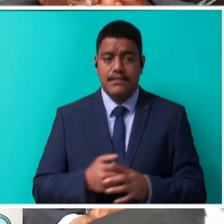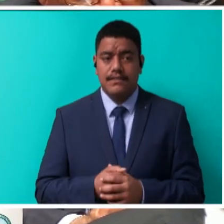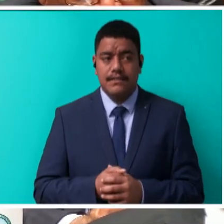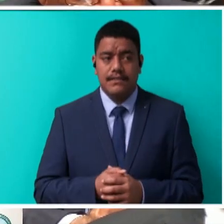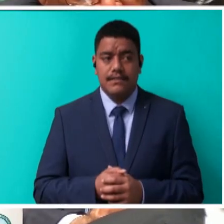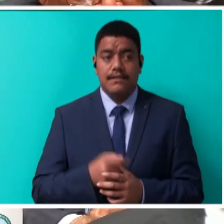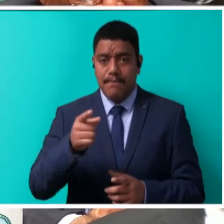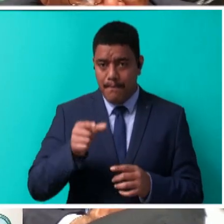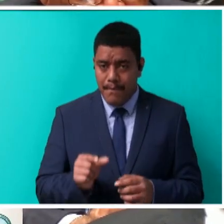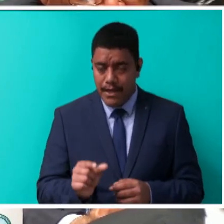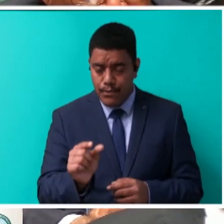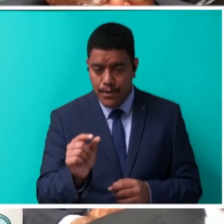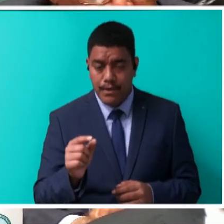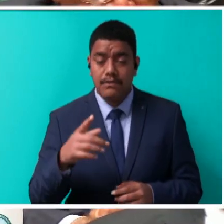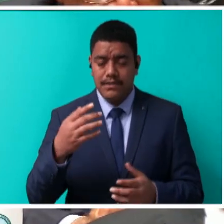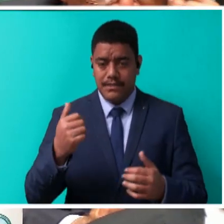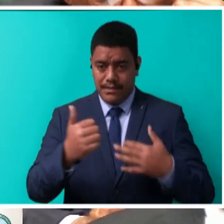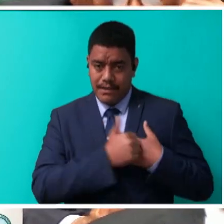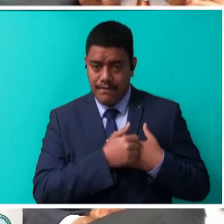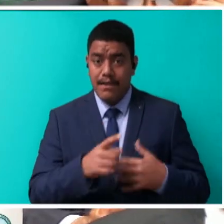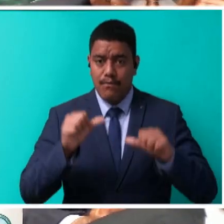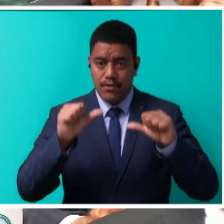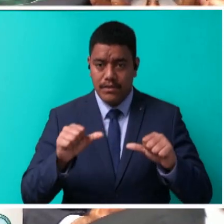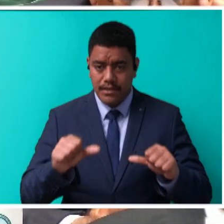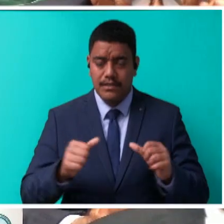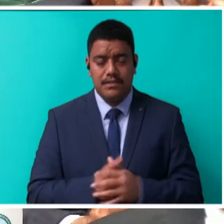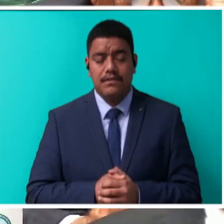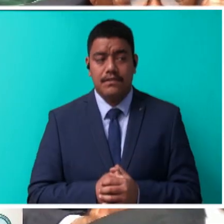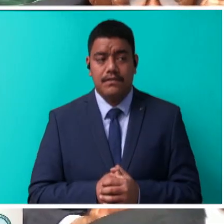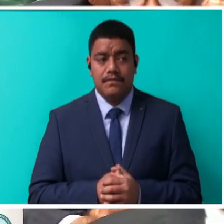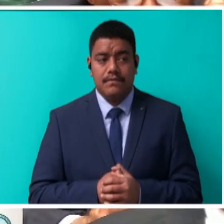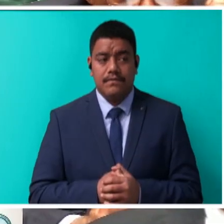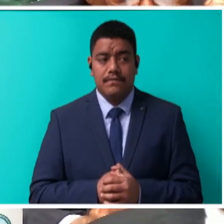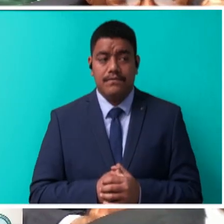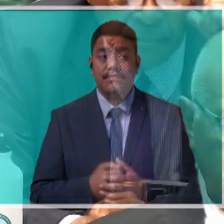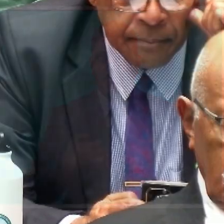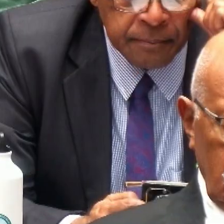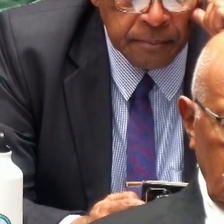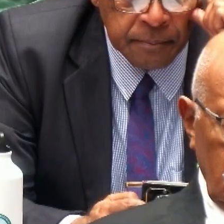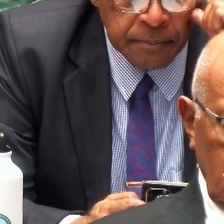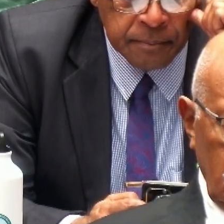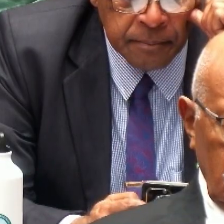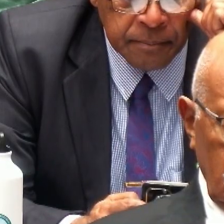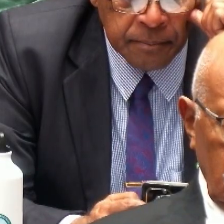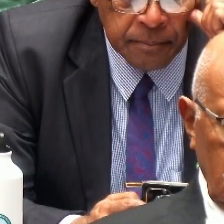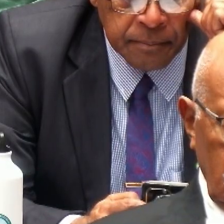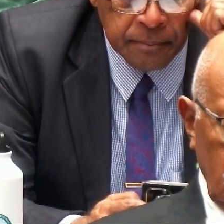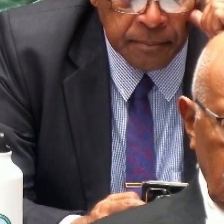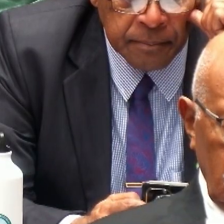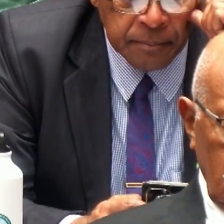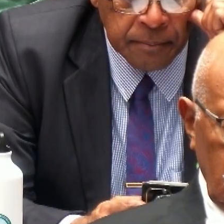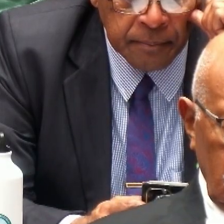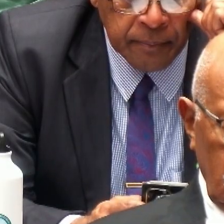is the pathway to safety, protection, and accountability. By expanding court services, modernizing systems,